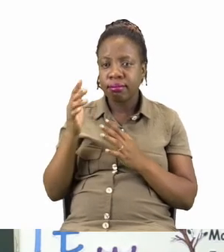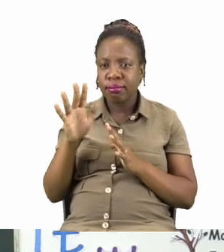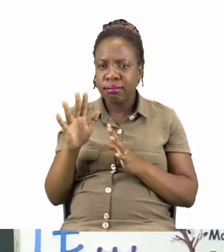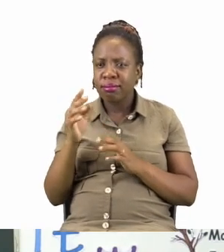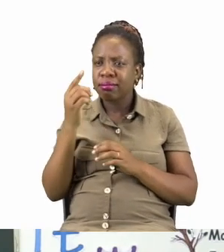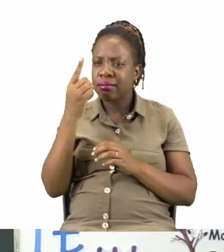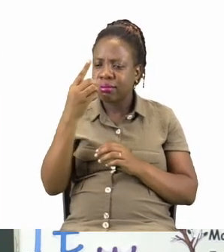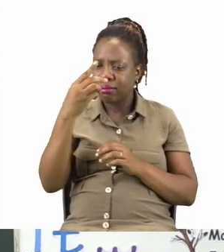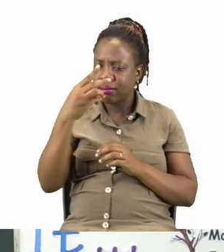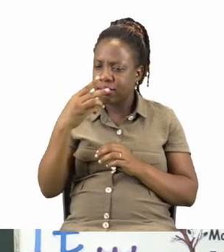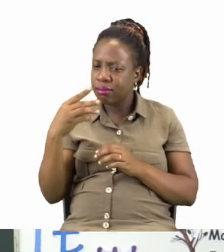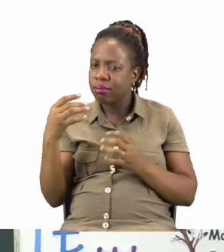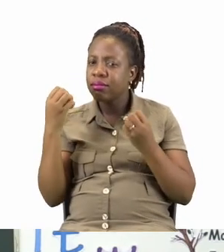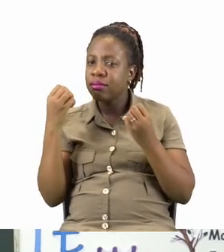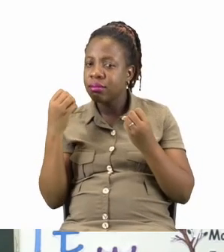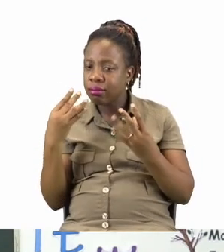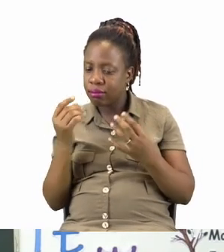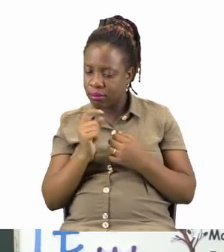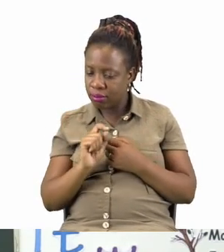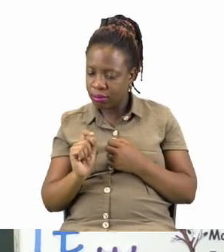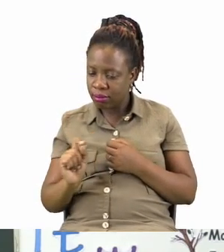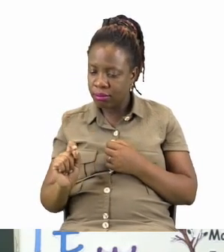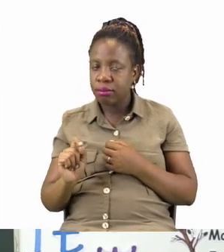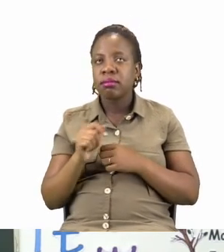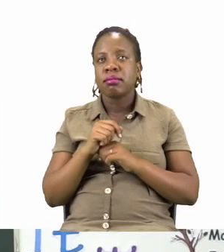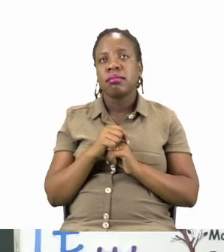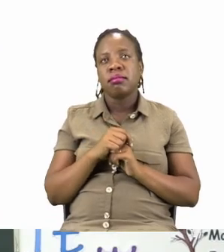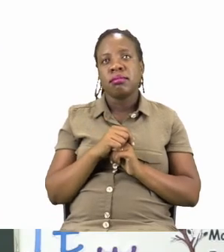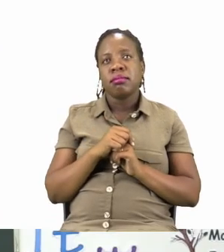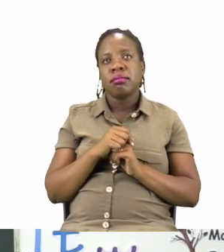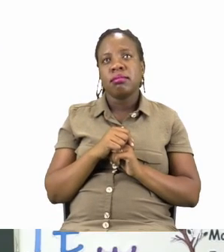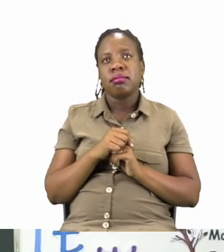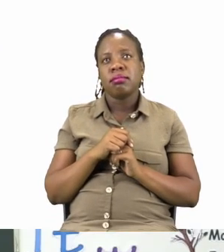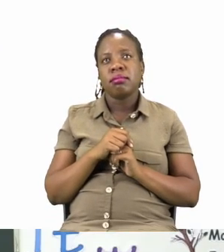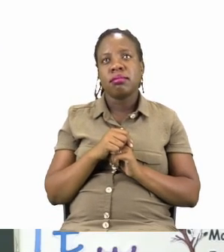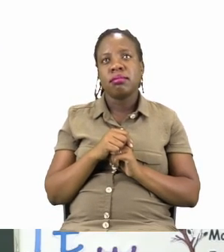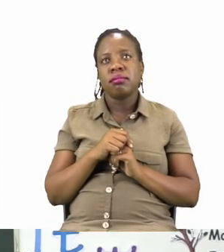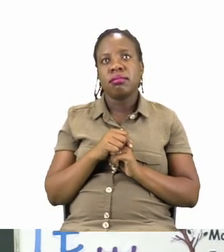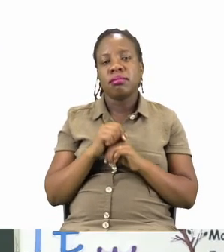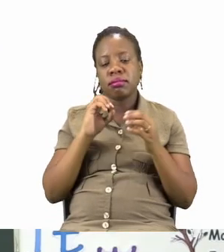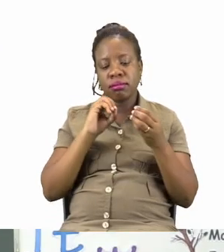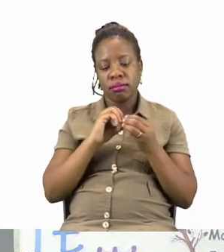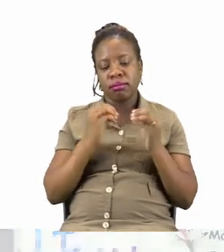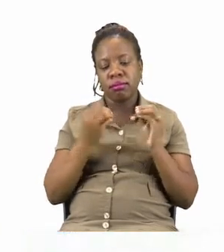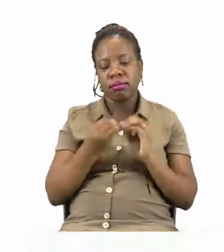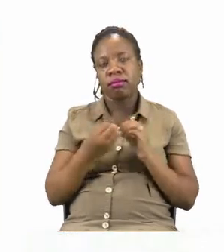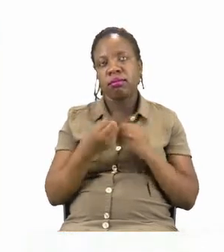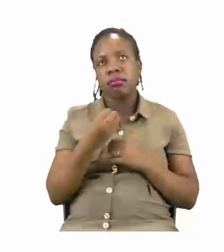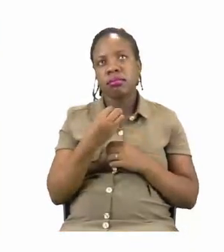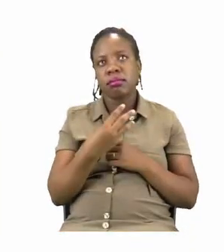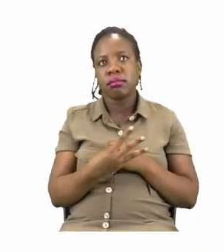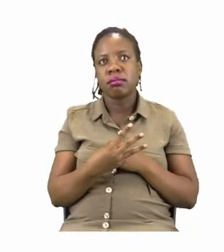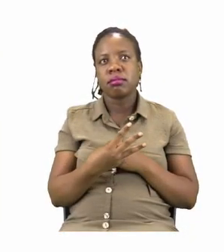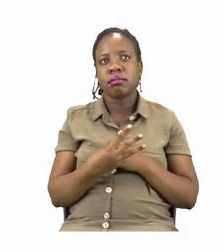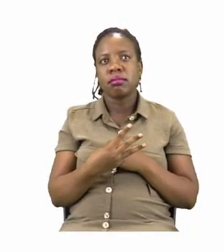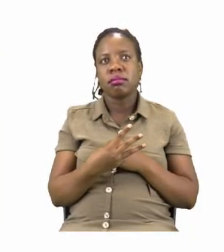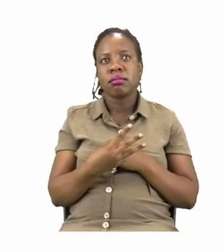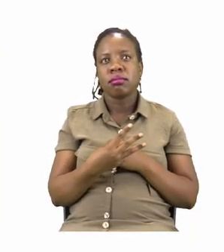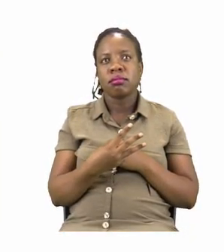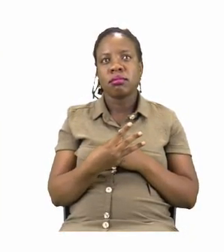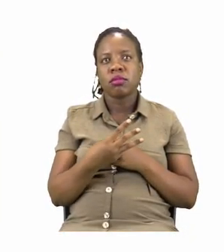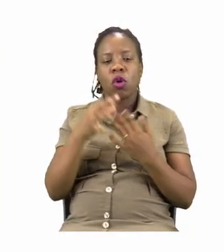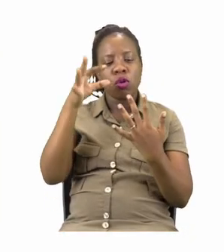and then you write them in. Now for number 3, you have to go ahead